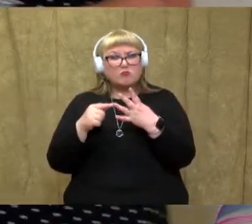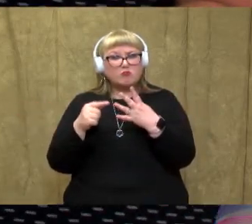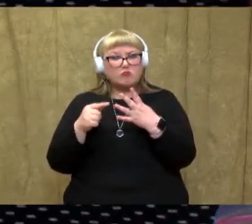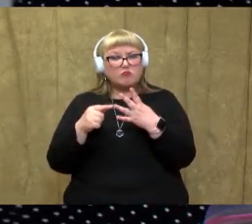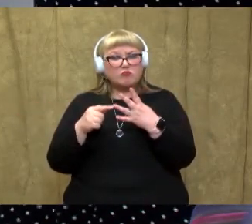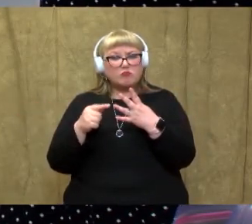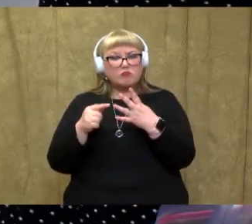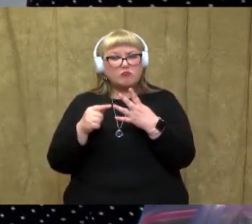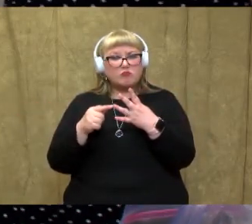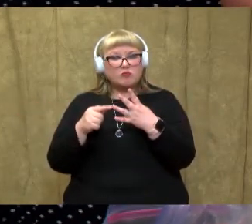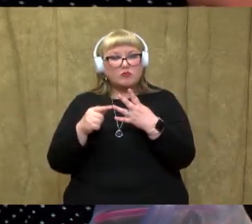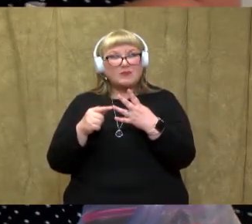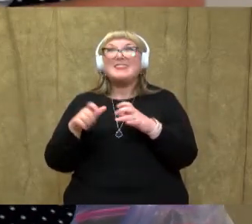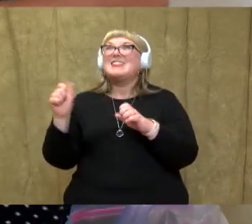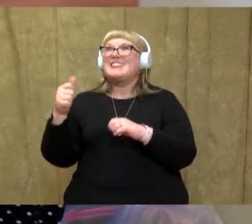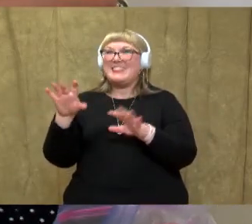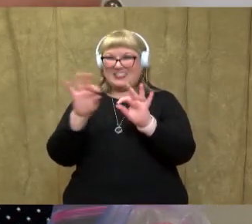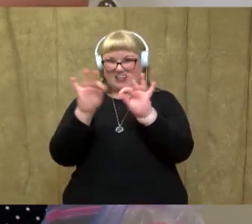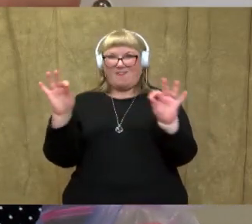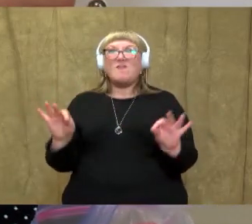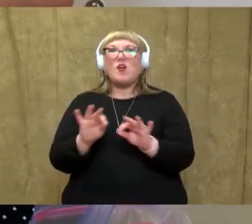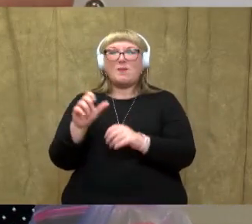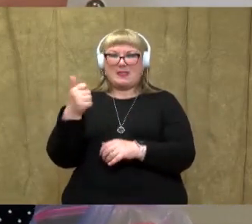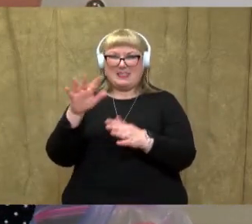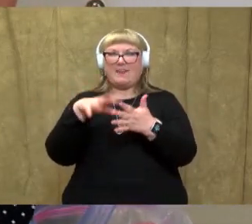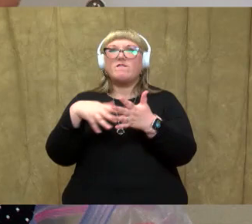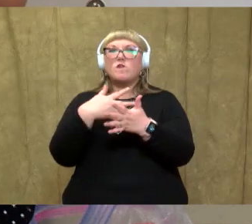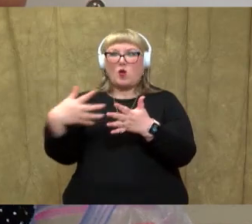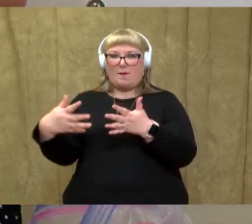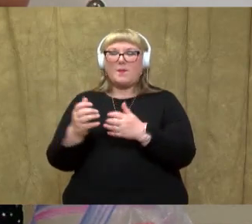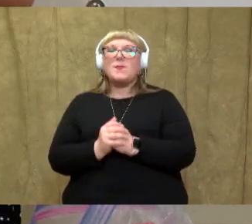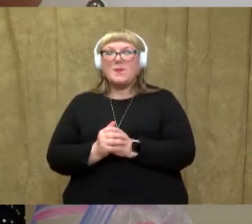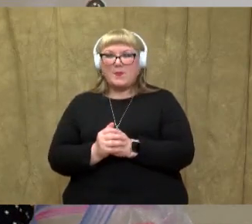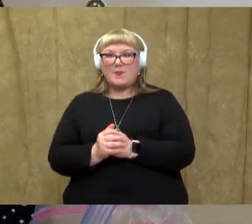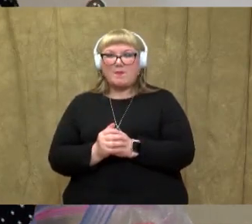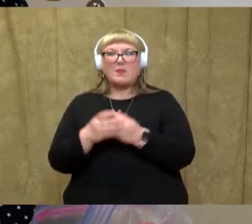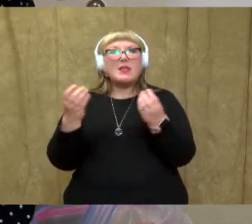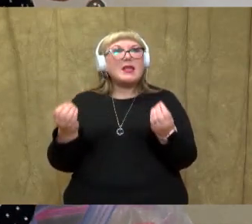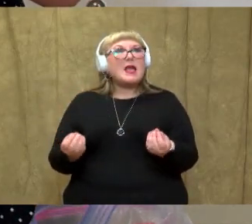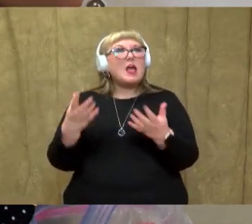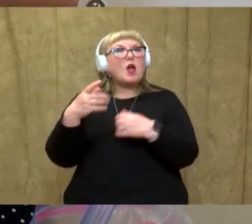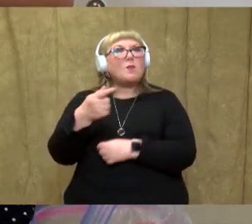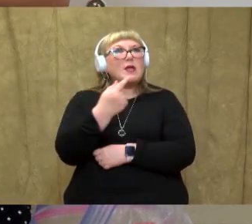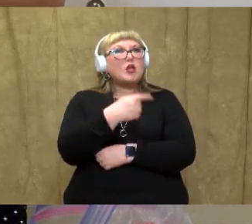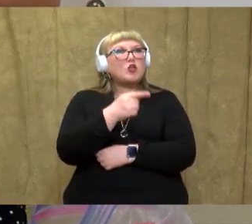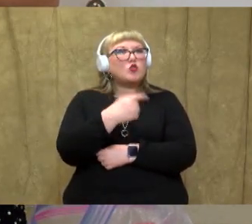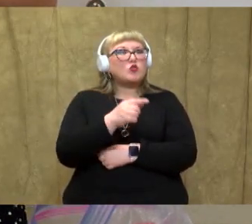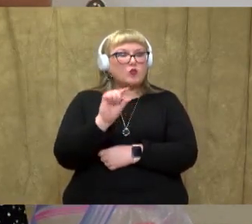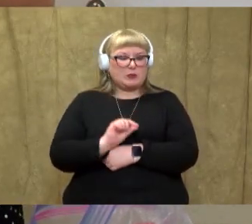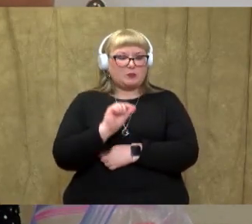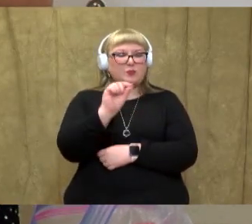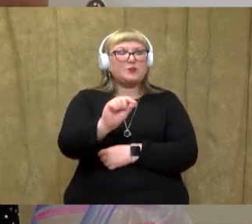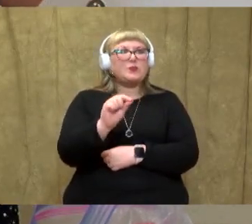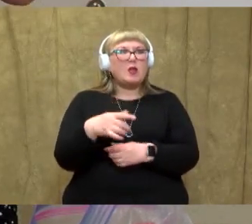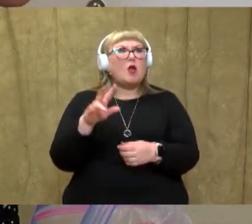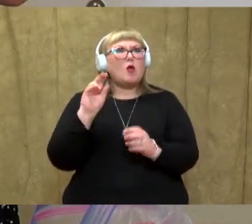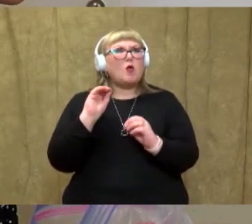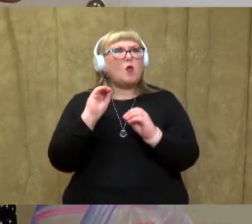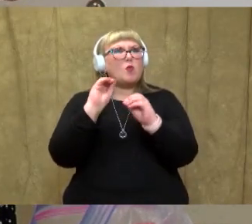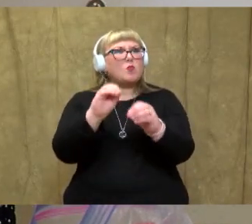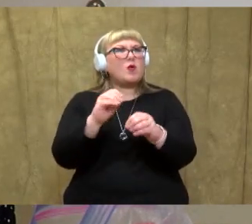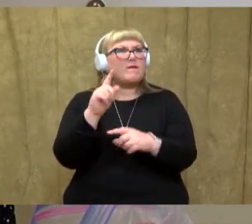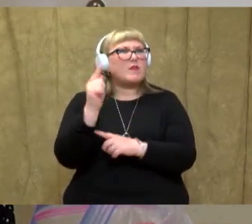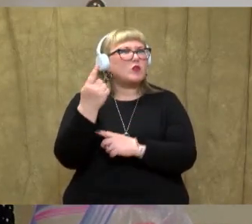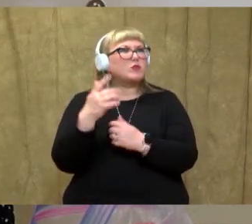We are going to use our 10 frame. So how many green dots am I going to put in the 10 frame?